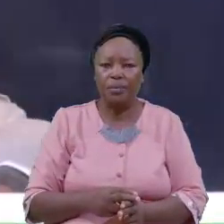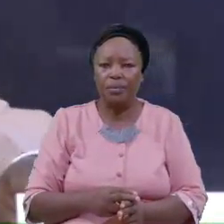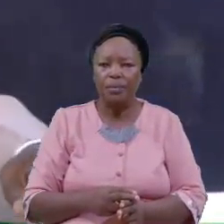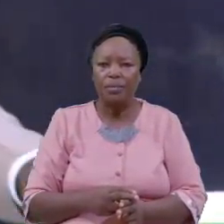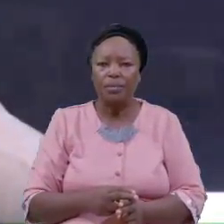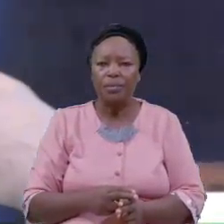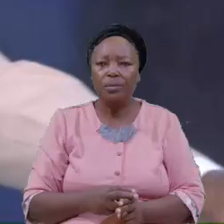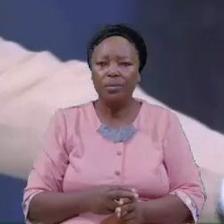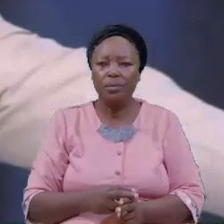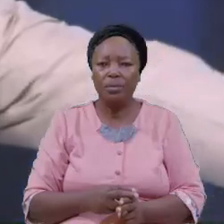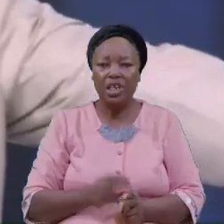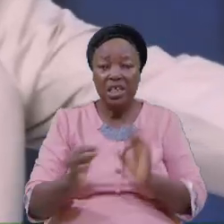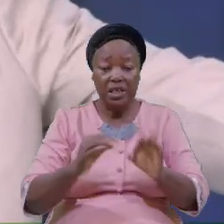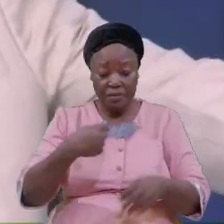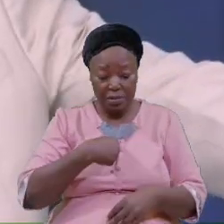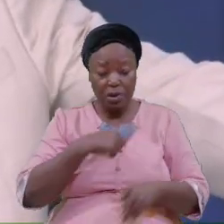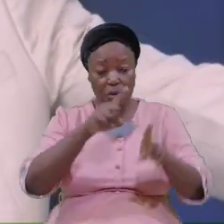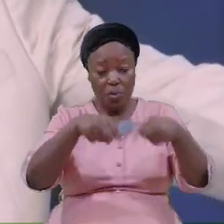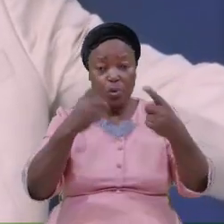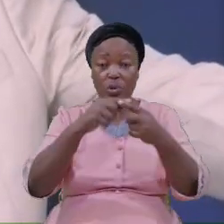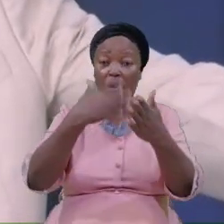If I go there before you,